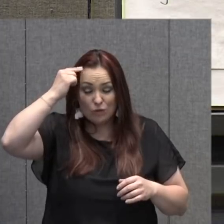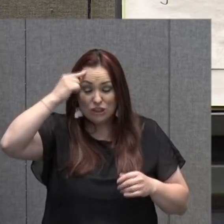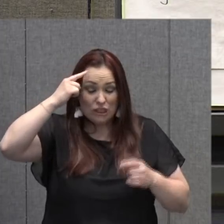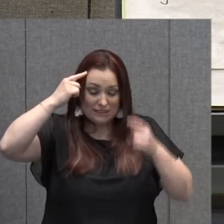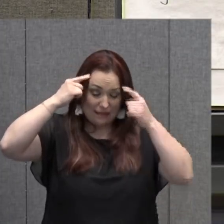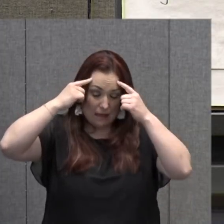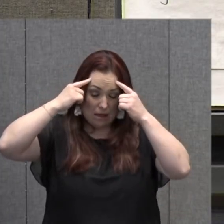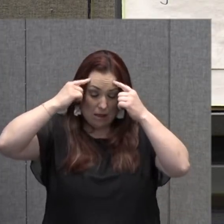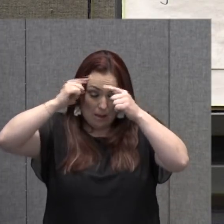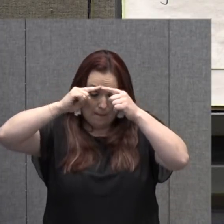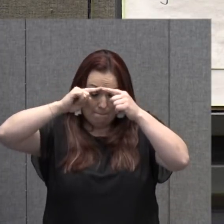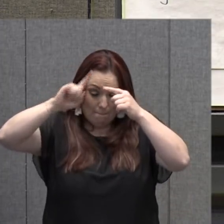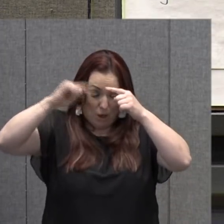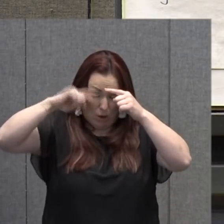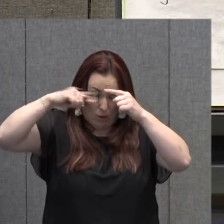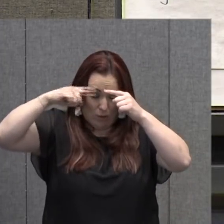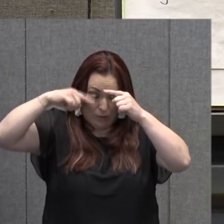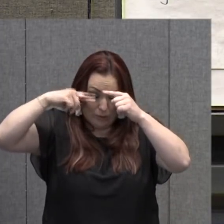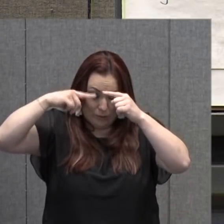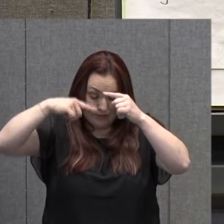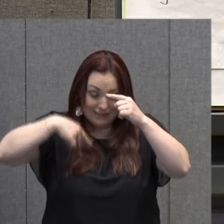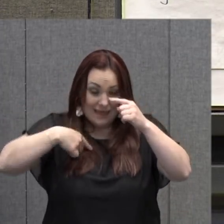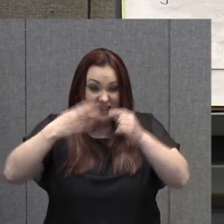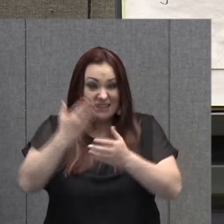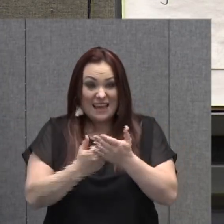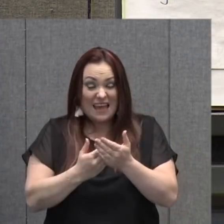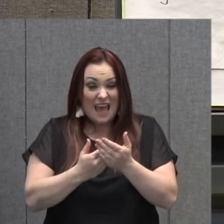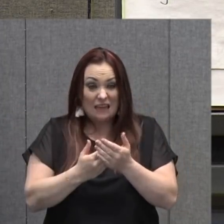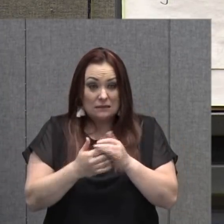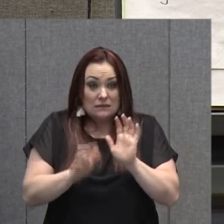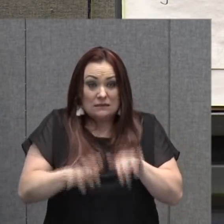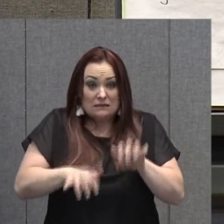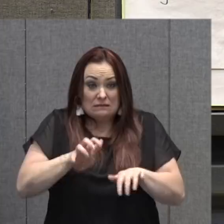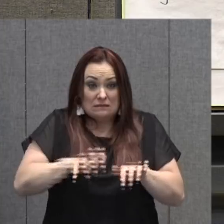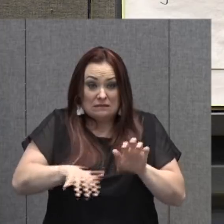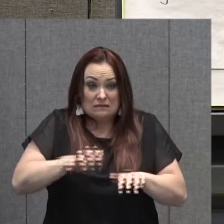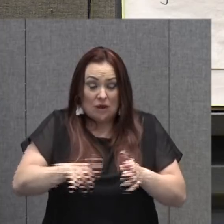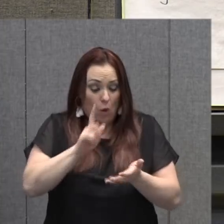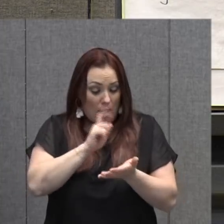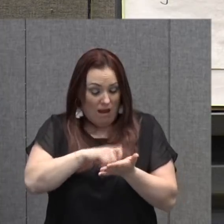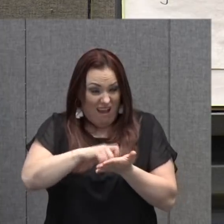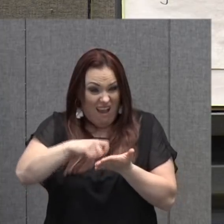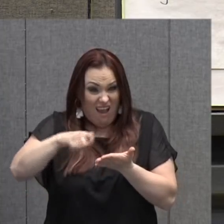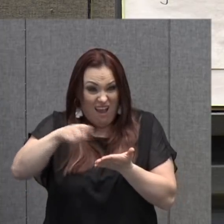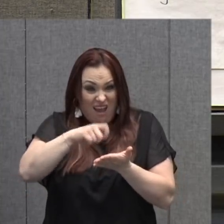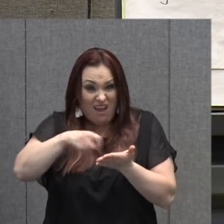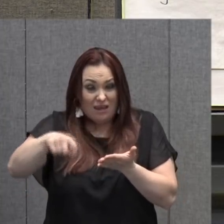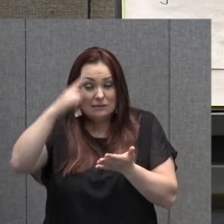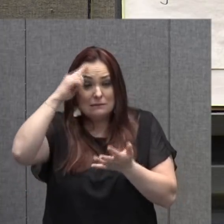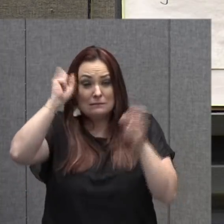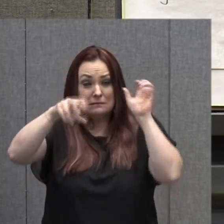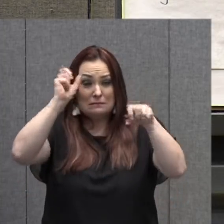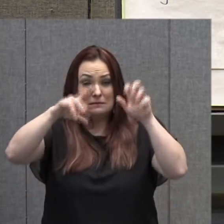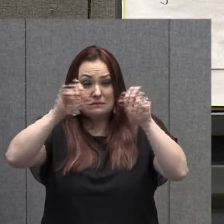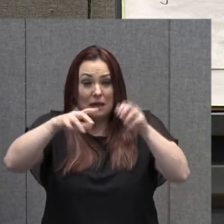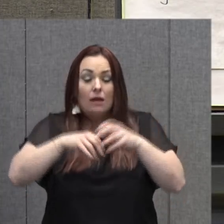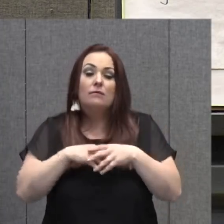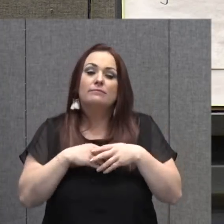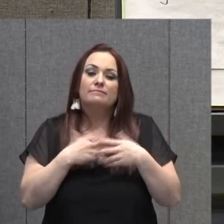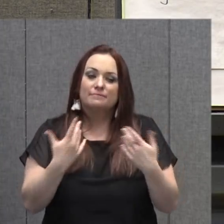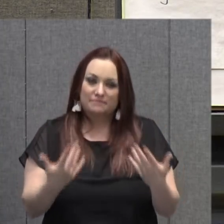fast. They can't get their hand or their fingers to type or write as fast as their head is thinking.